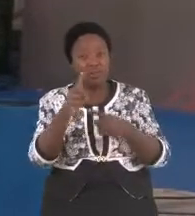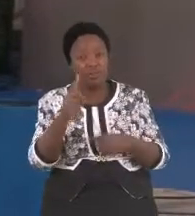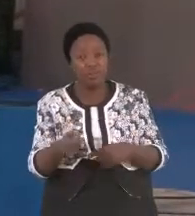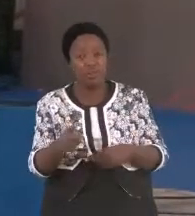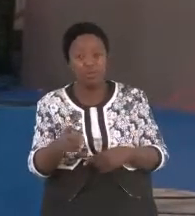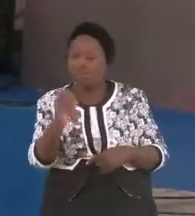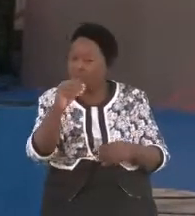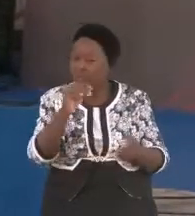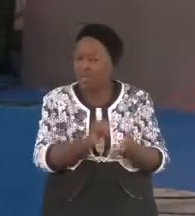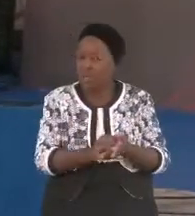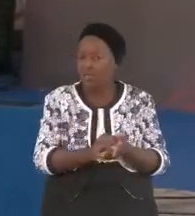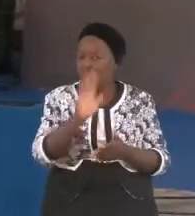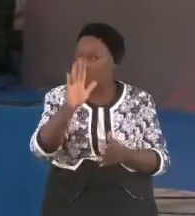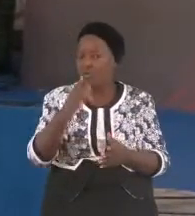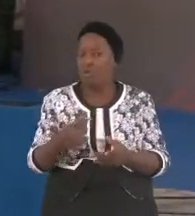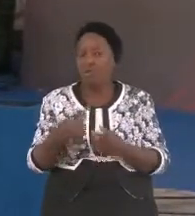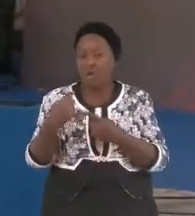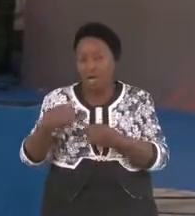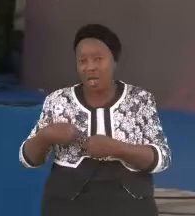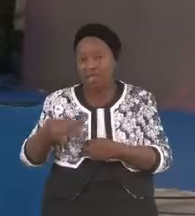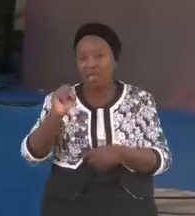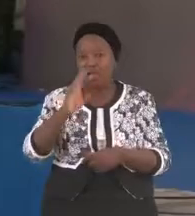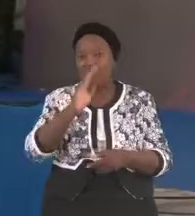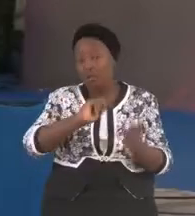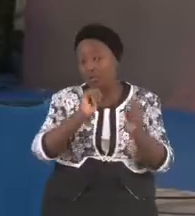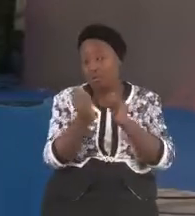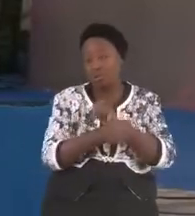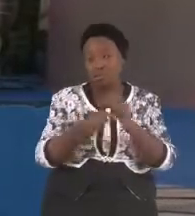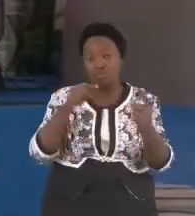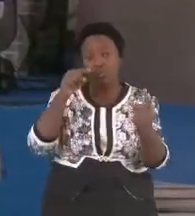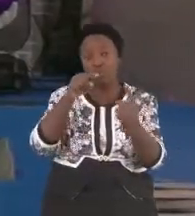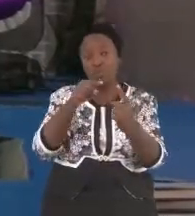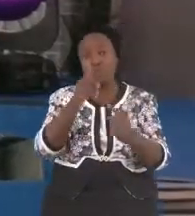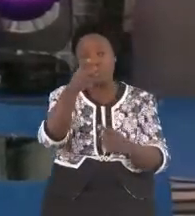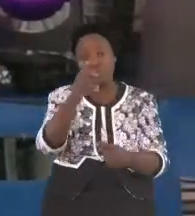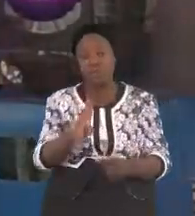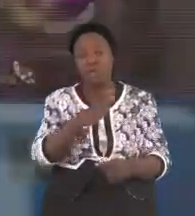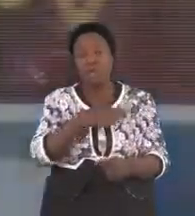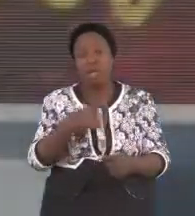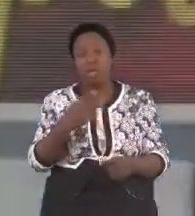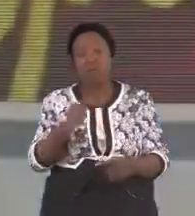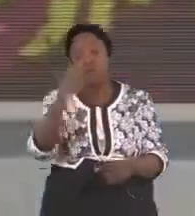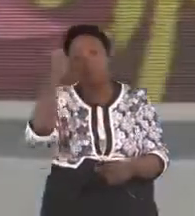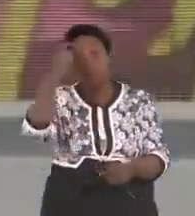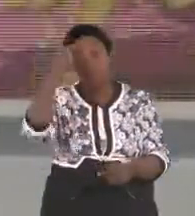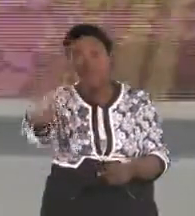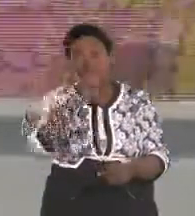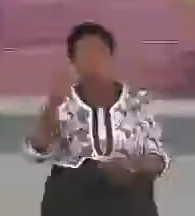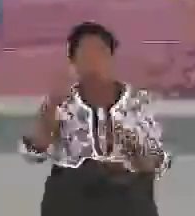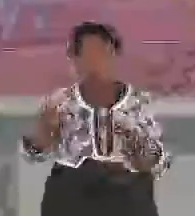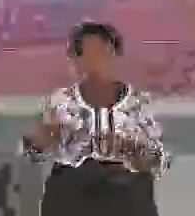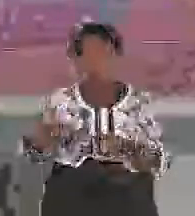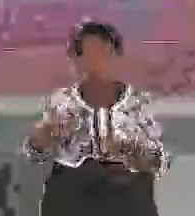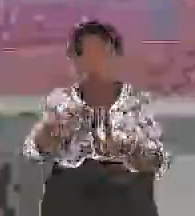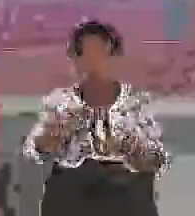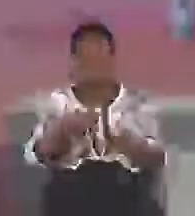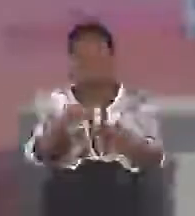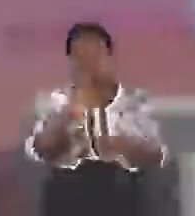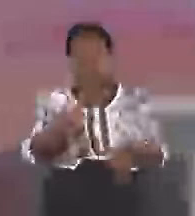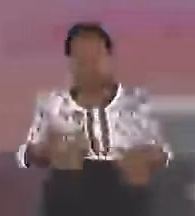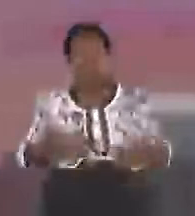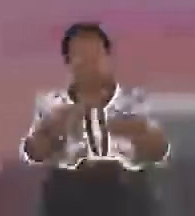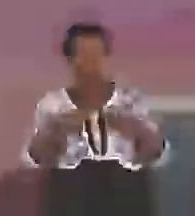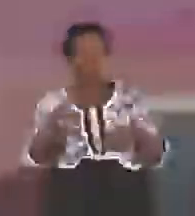your heart can be turned towards God and your mind and your heart and your life will